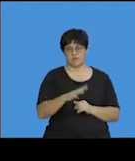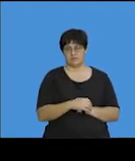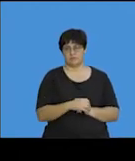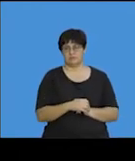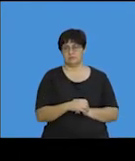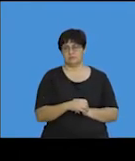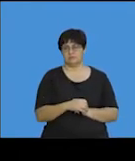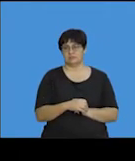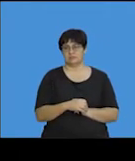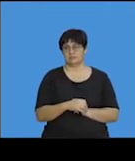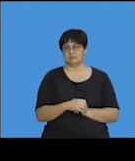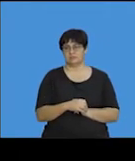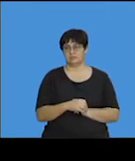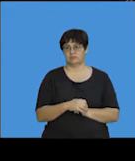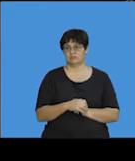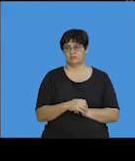11,025.